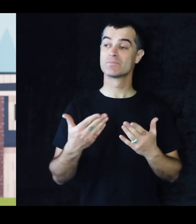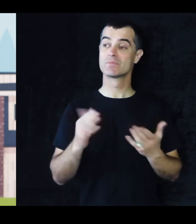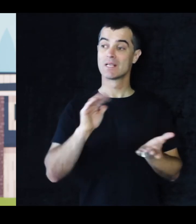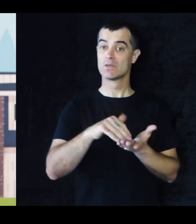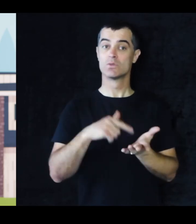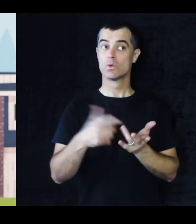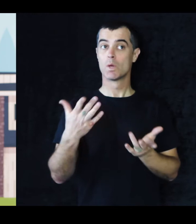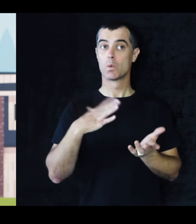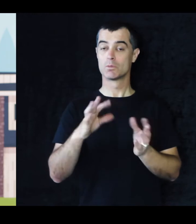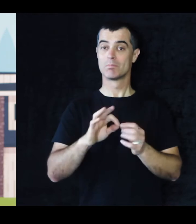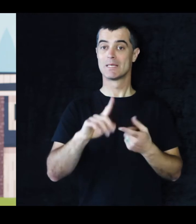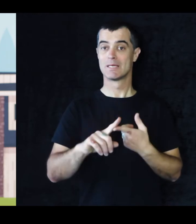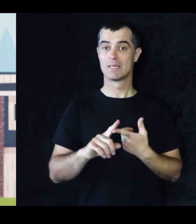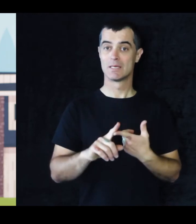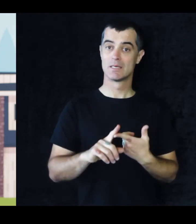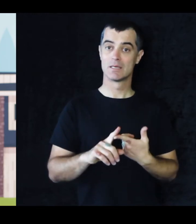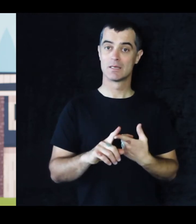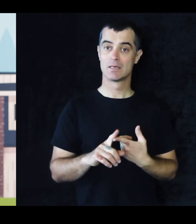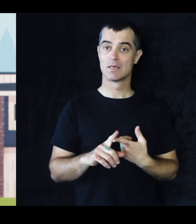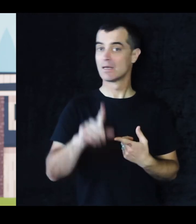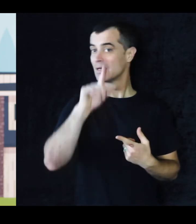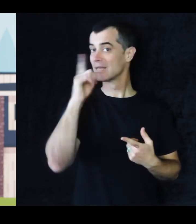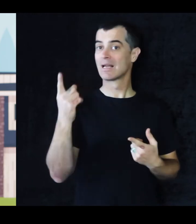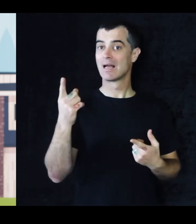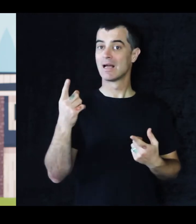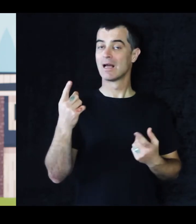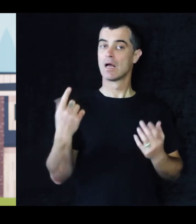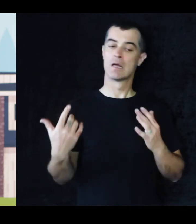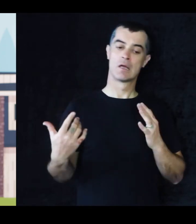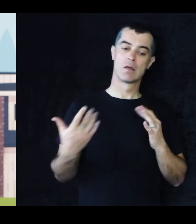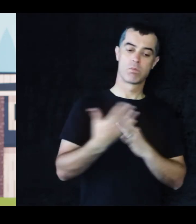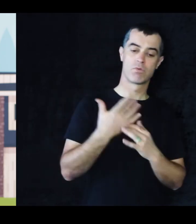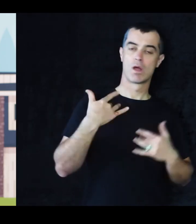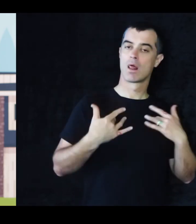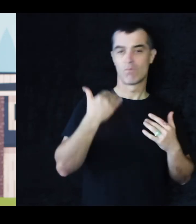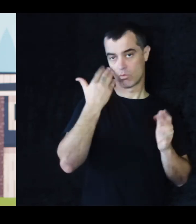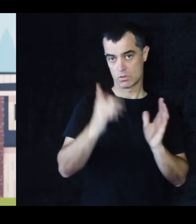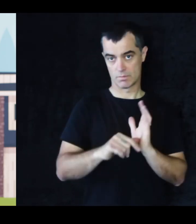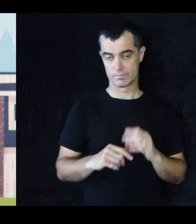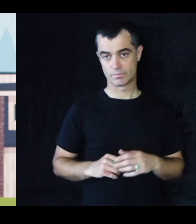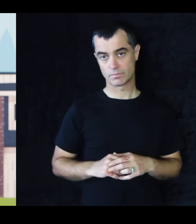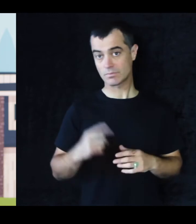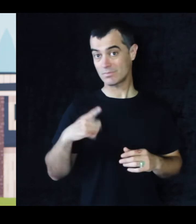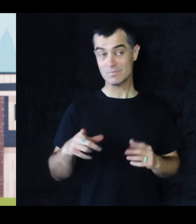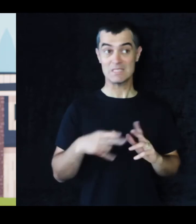as far as getting to where you want to be, you can't let it disrupt your life